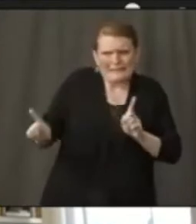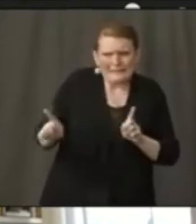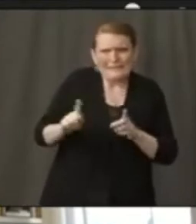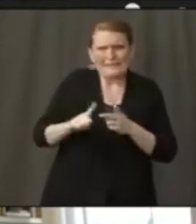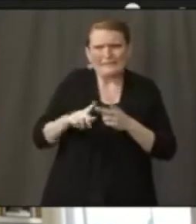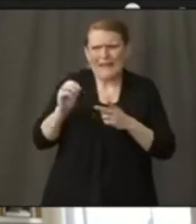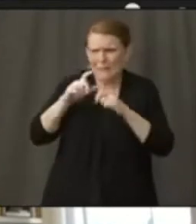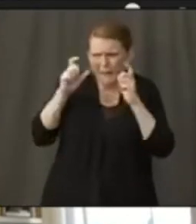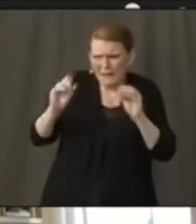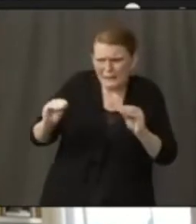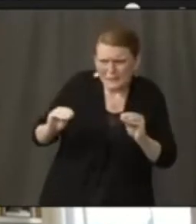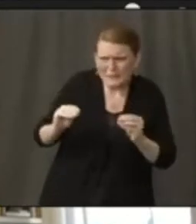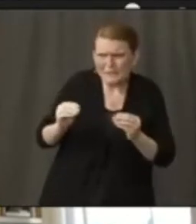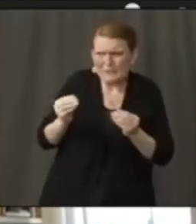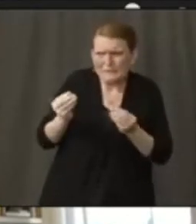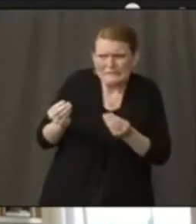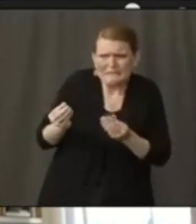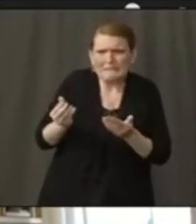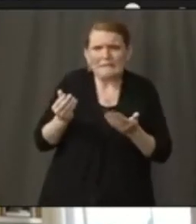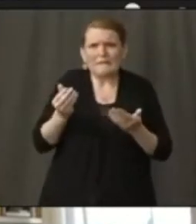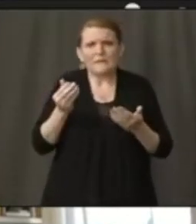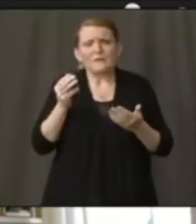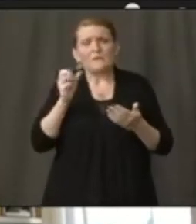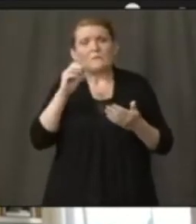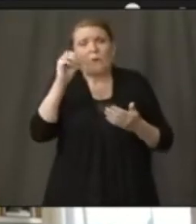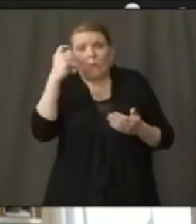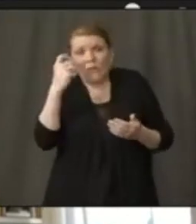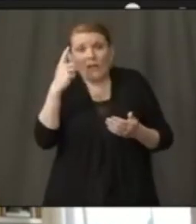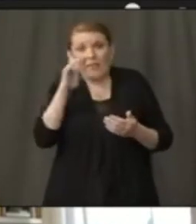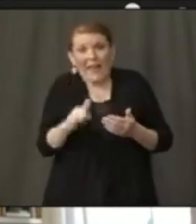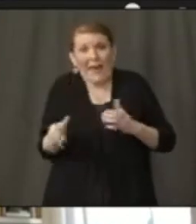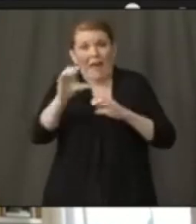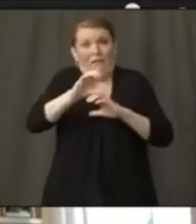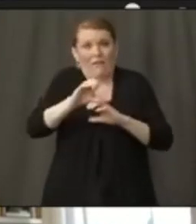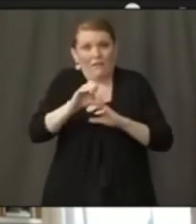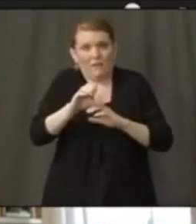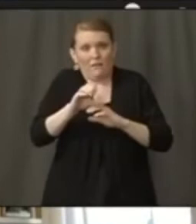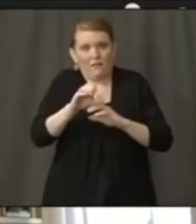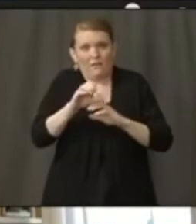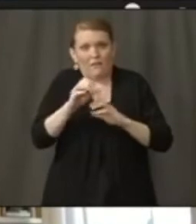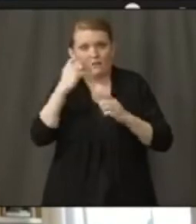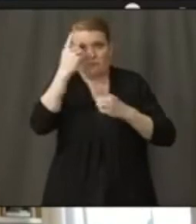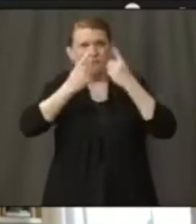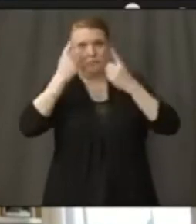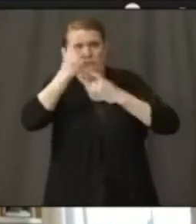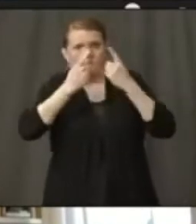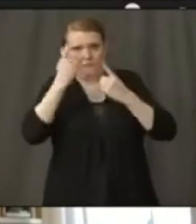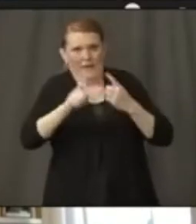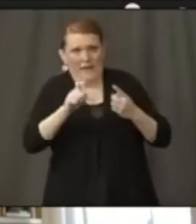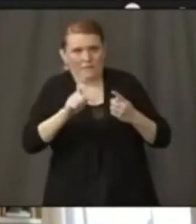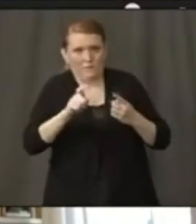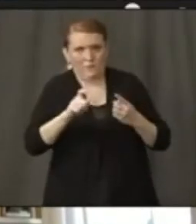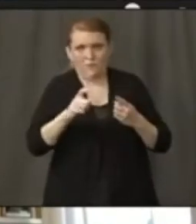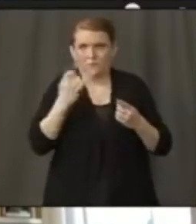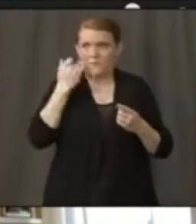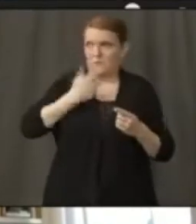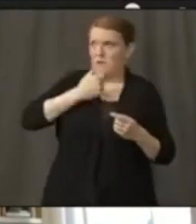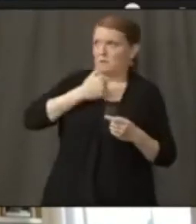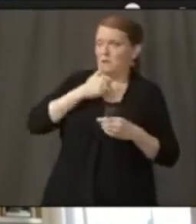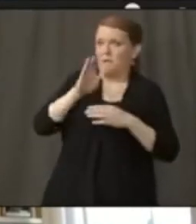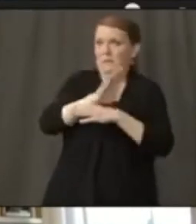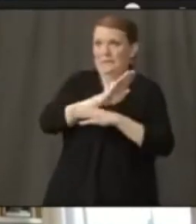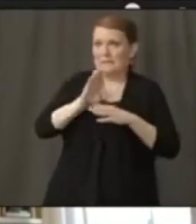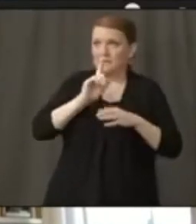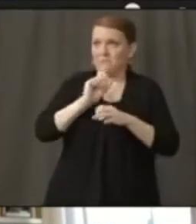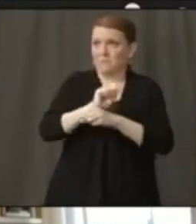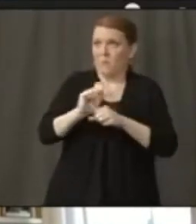think about reopening, which is how do we do business and police others? We